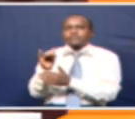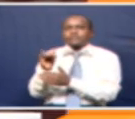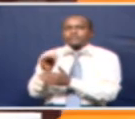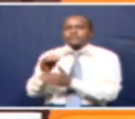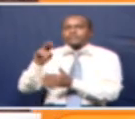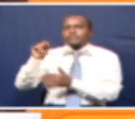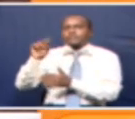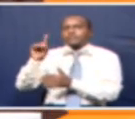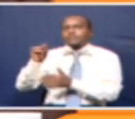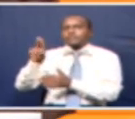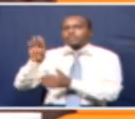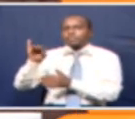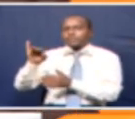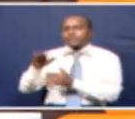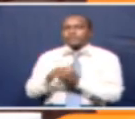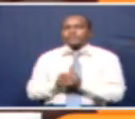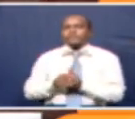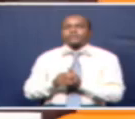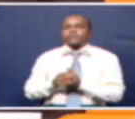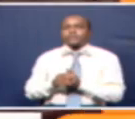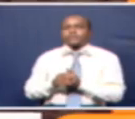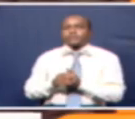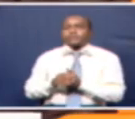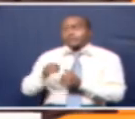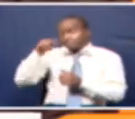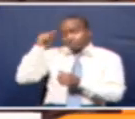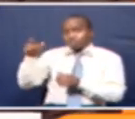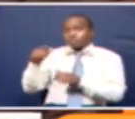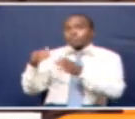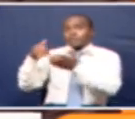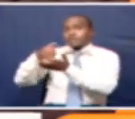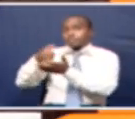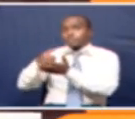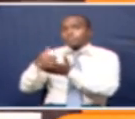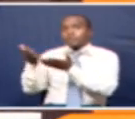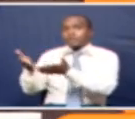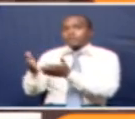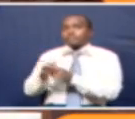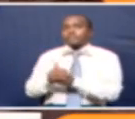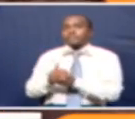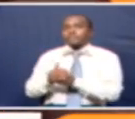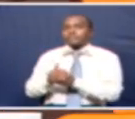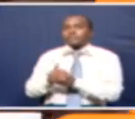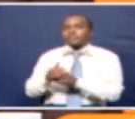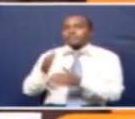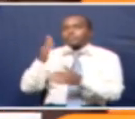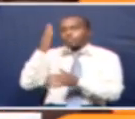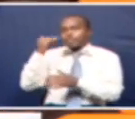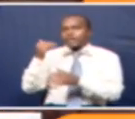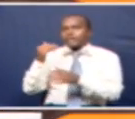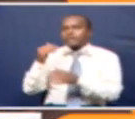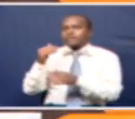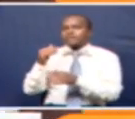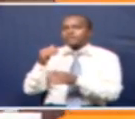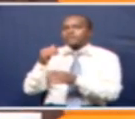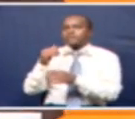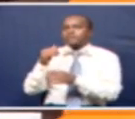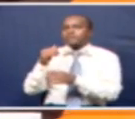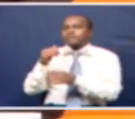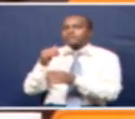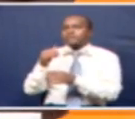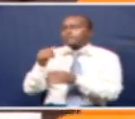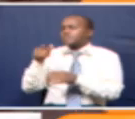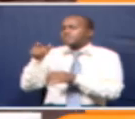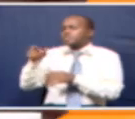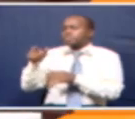Arundubi. Yes. Did you care because you were party as a respondent there? Yes. Why didn't you even talk about, because NASA